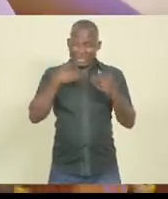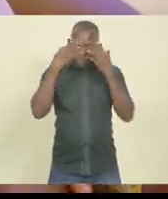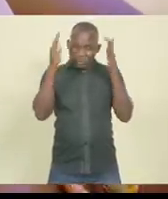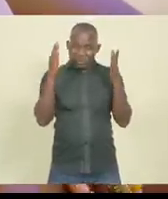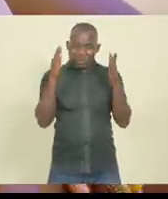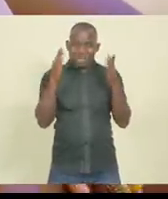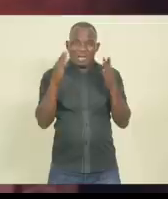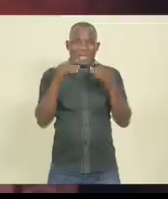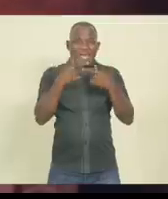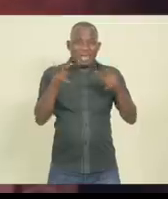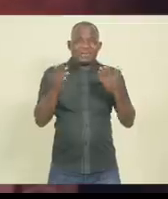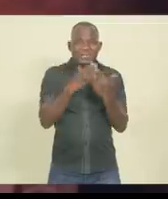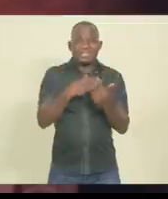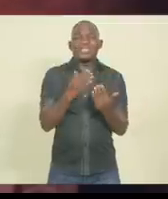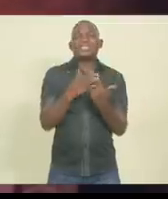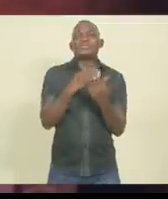in a language I understand.